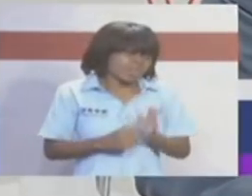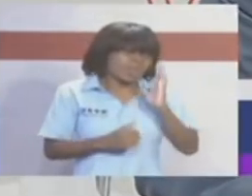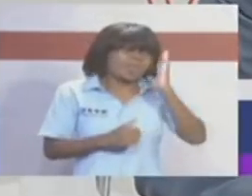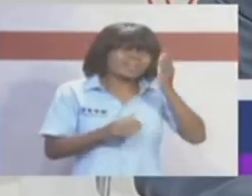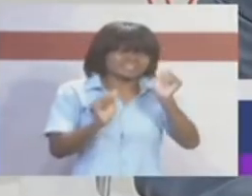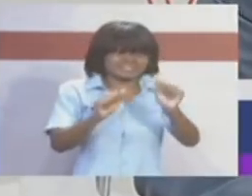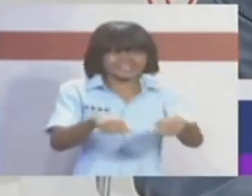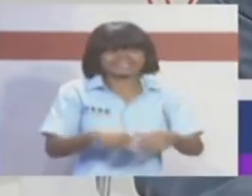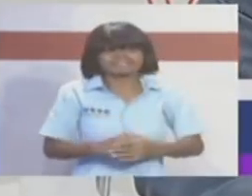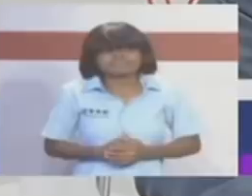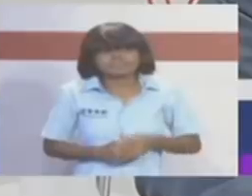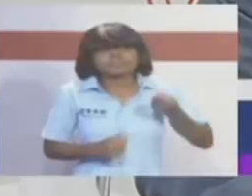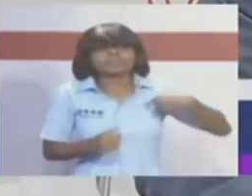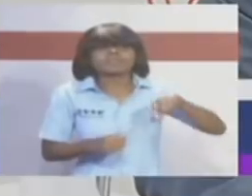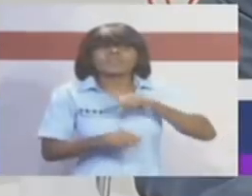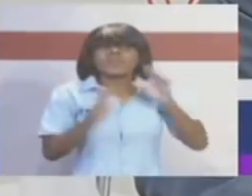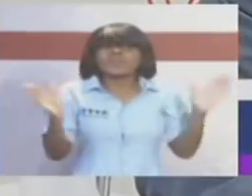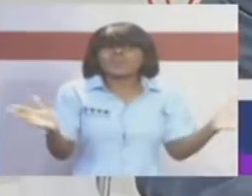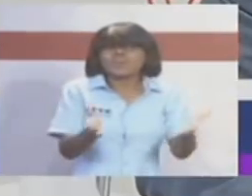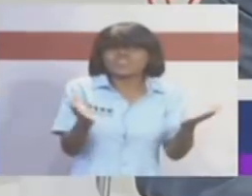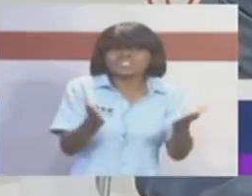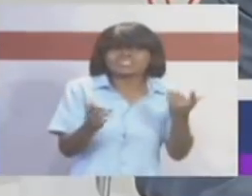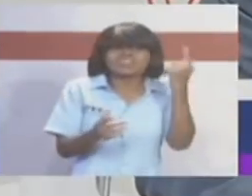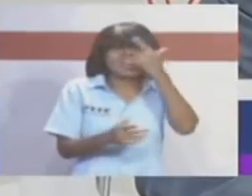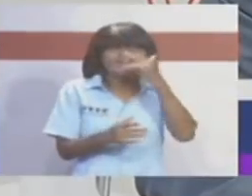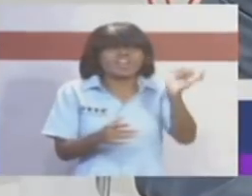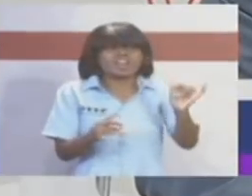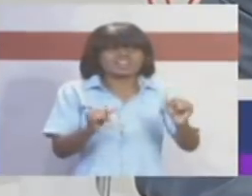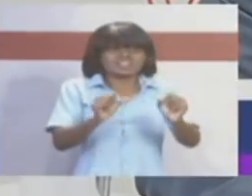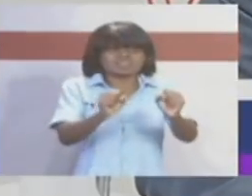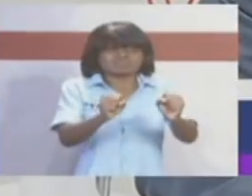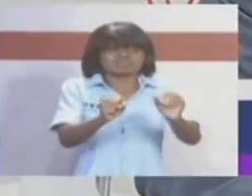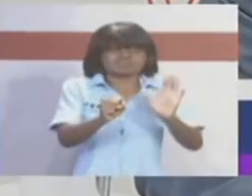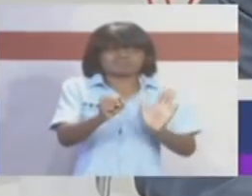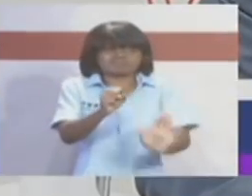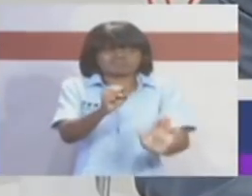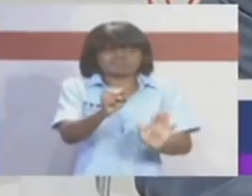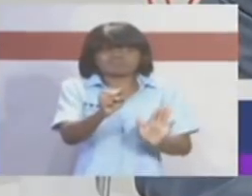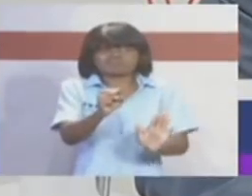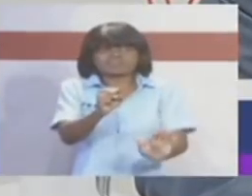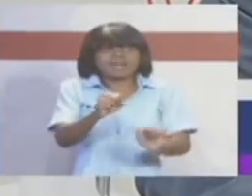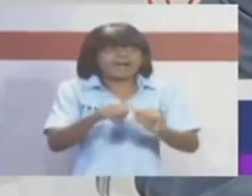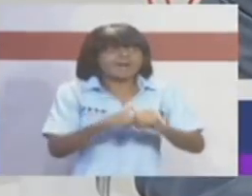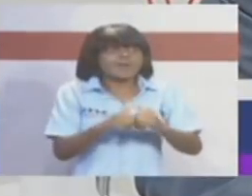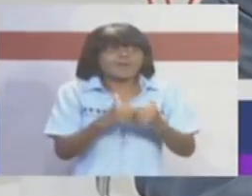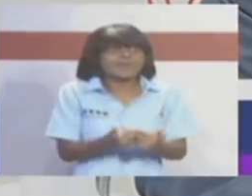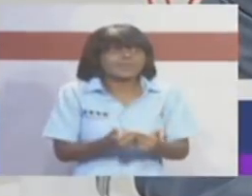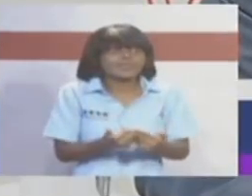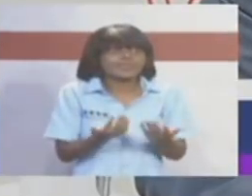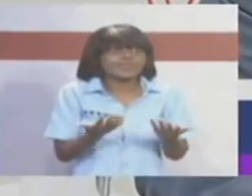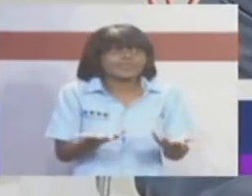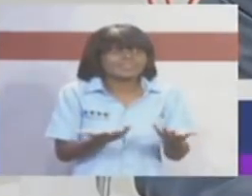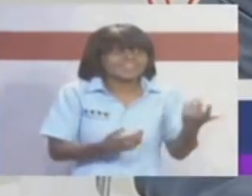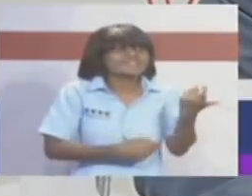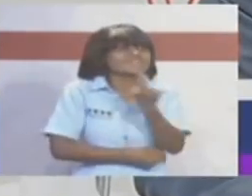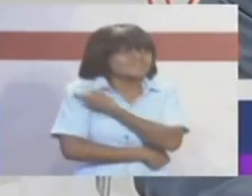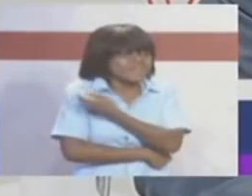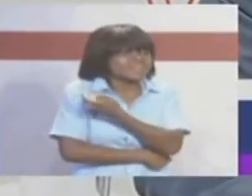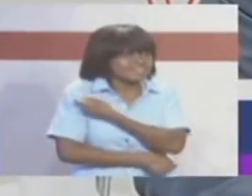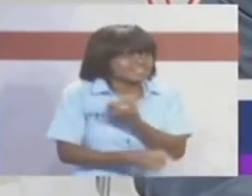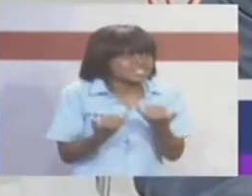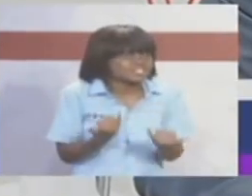own brakes on this by A, getting vaccinated, B, reducing unnecessary movement,